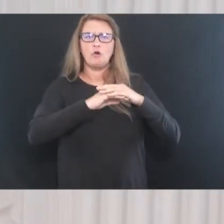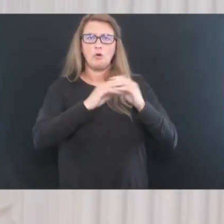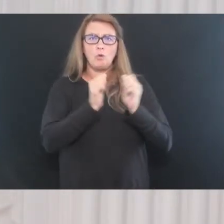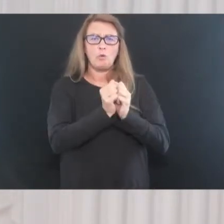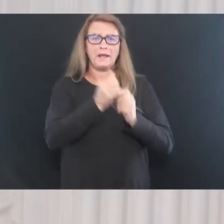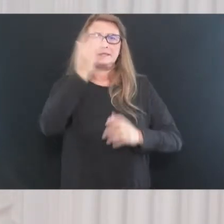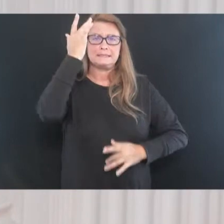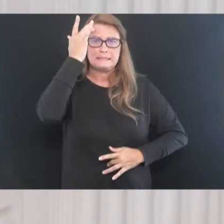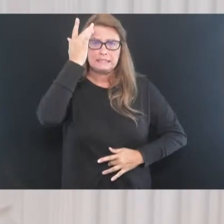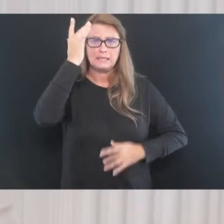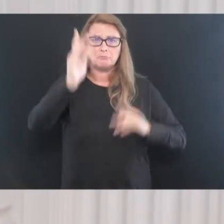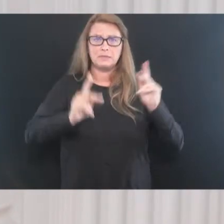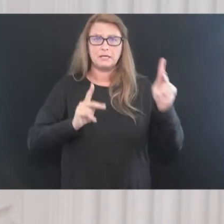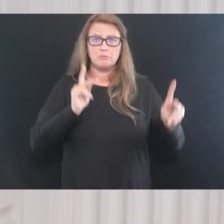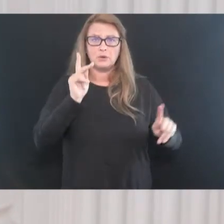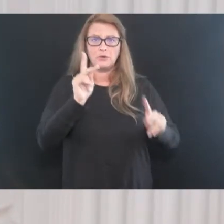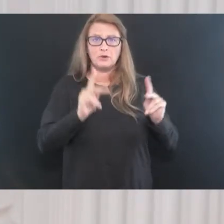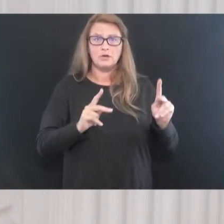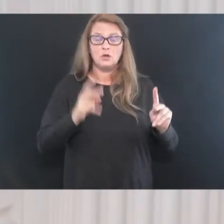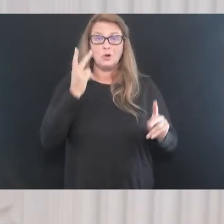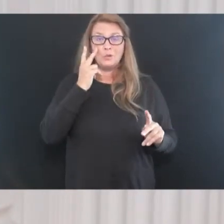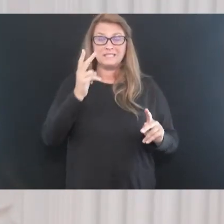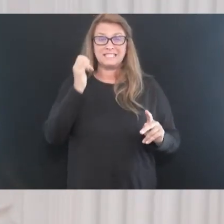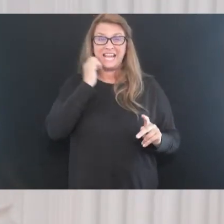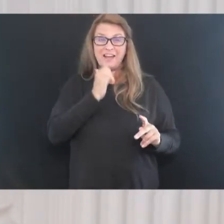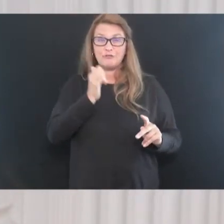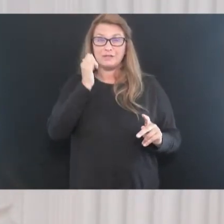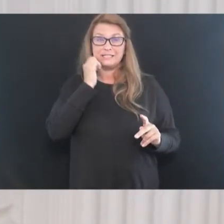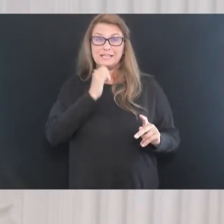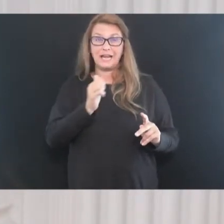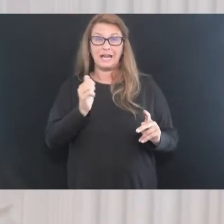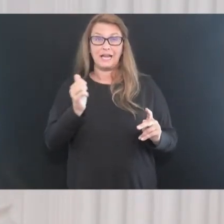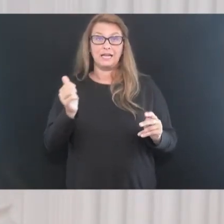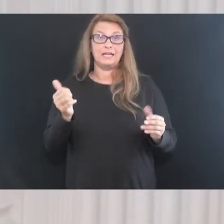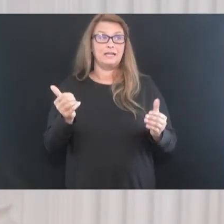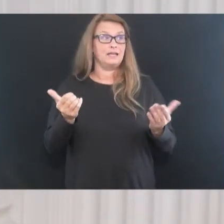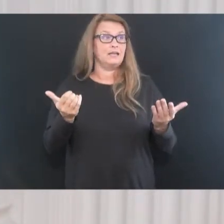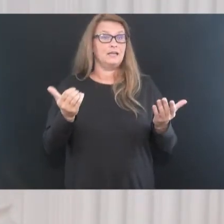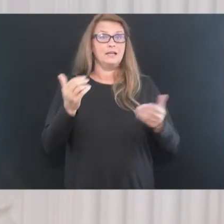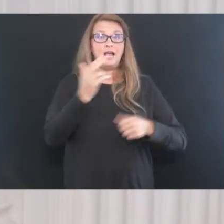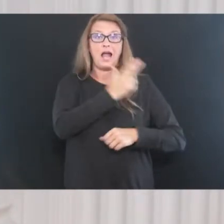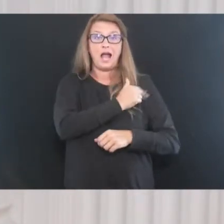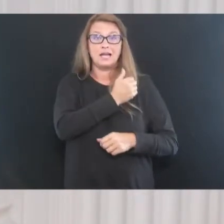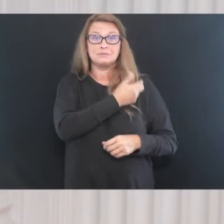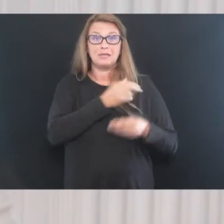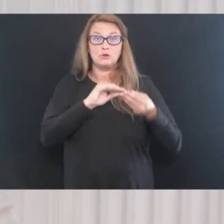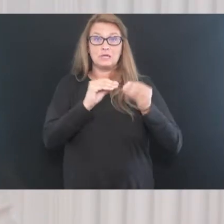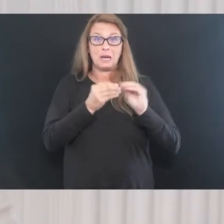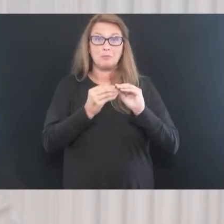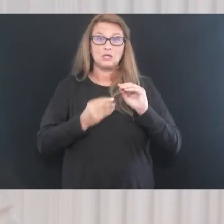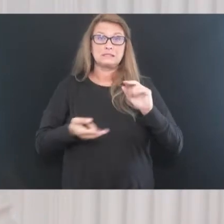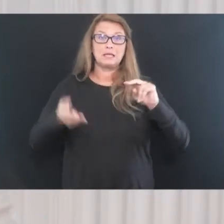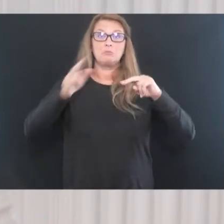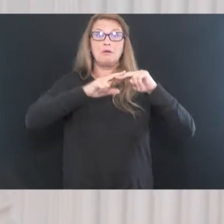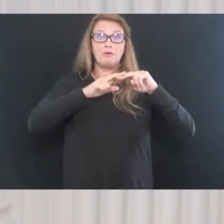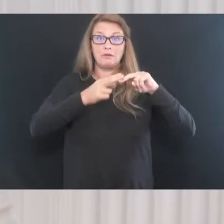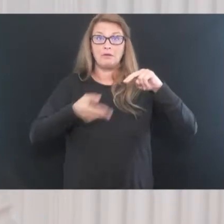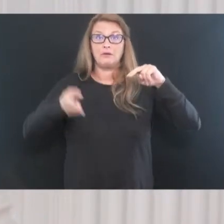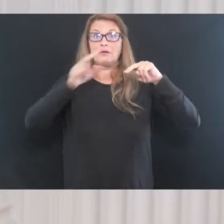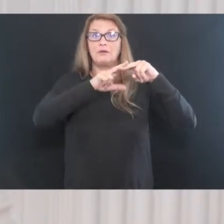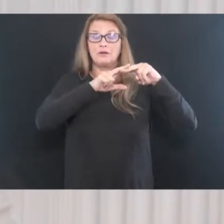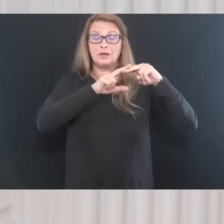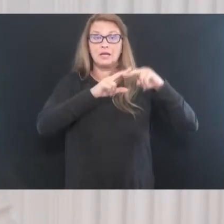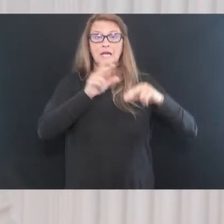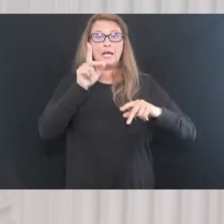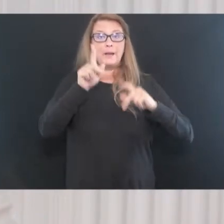seen almost daily records here in the last week or so of hospitalizations, ICU admissions, and